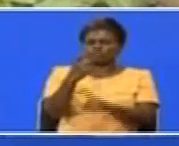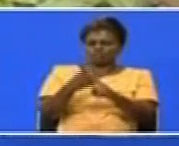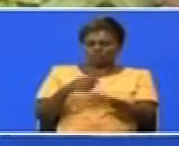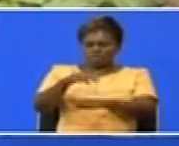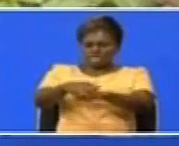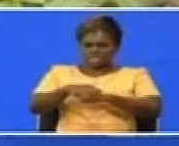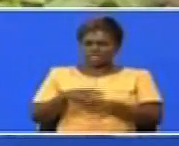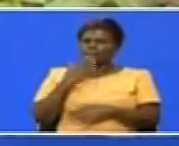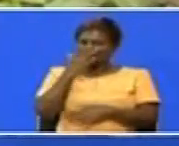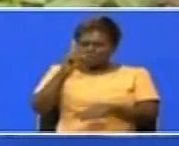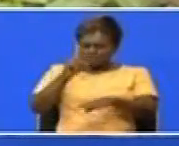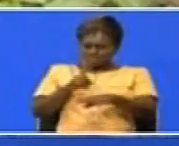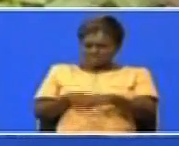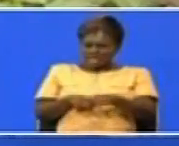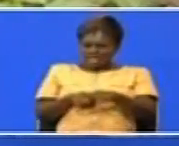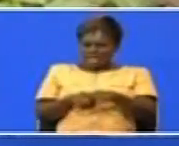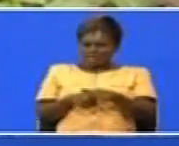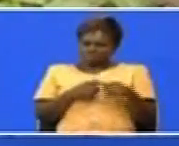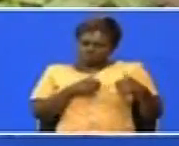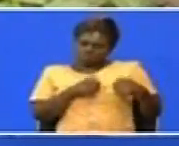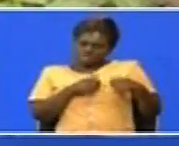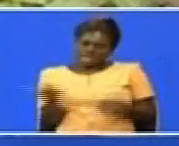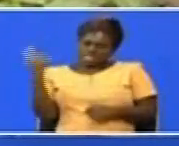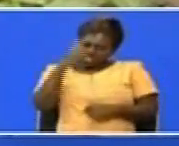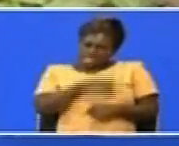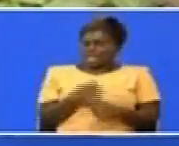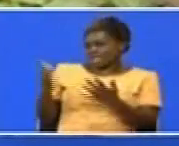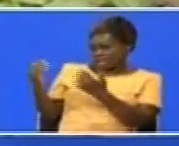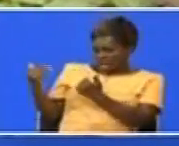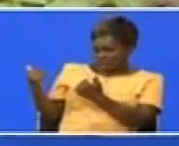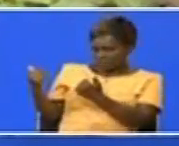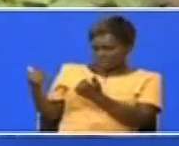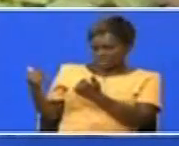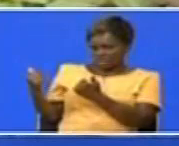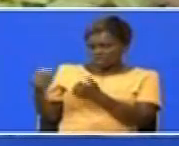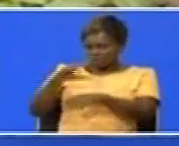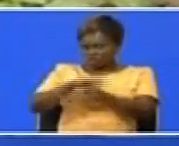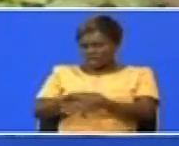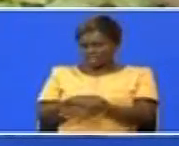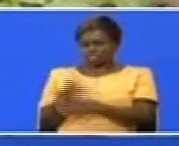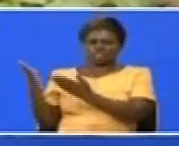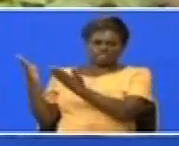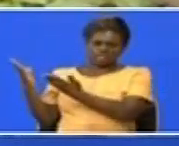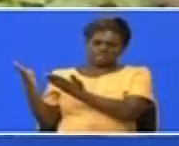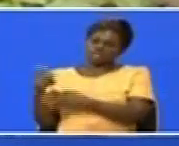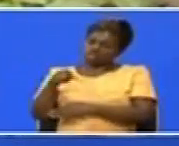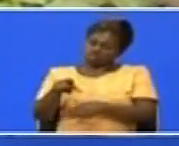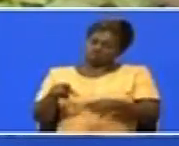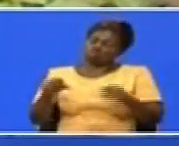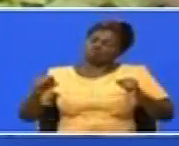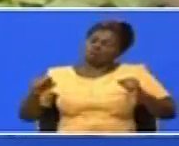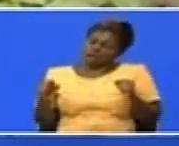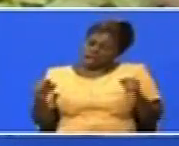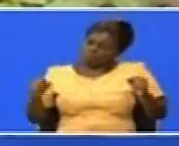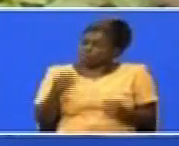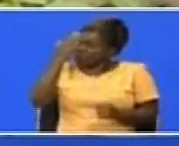roses. With Valentine's Day around the corner, if you will be lucky to get a bunch of roses like this one, you should appreciate them because